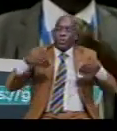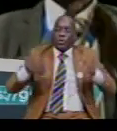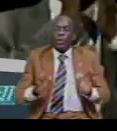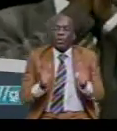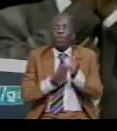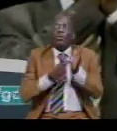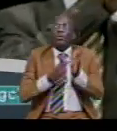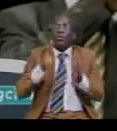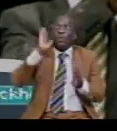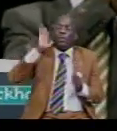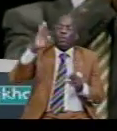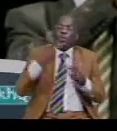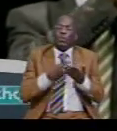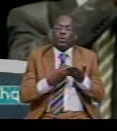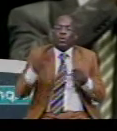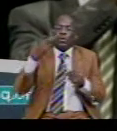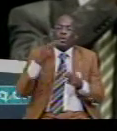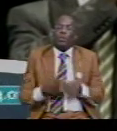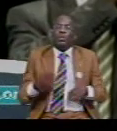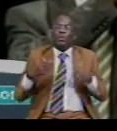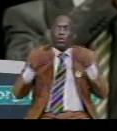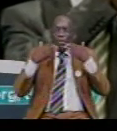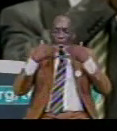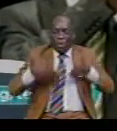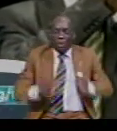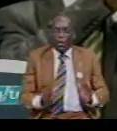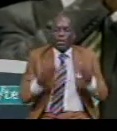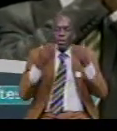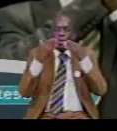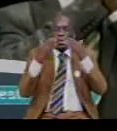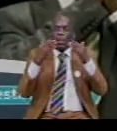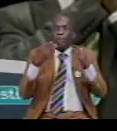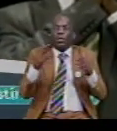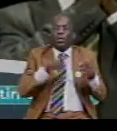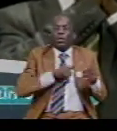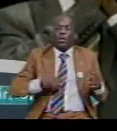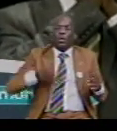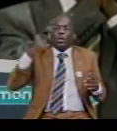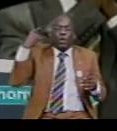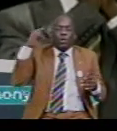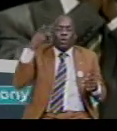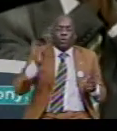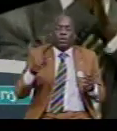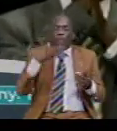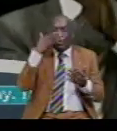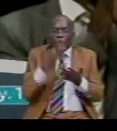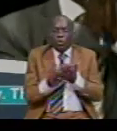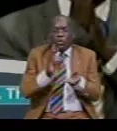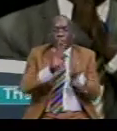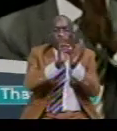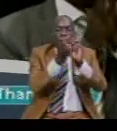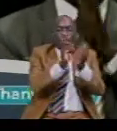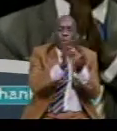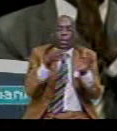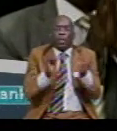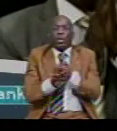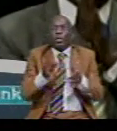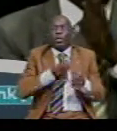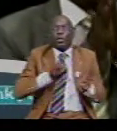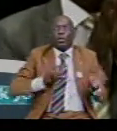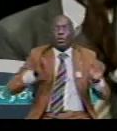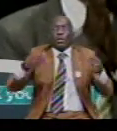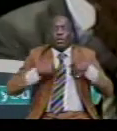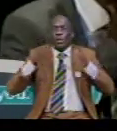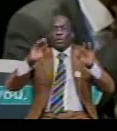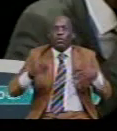to God for his goodness and the good word that the Lord has given to us. The enemy tried to bring rain, but the Lord stopped it. Let's praise the name of the